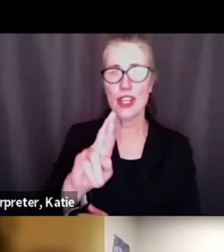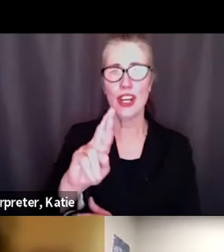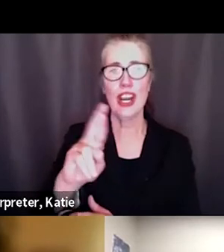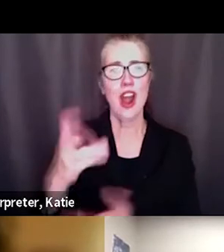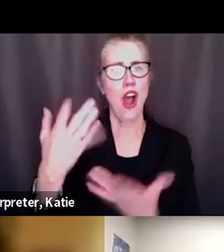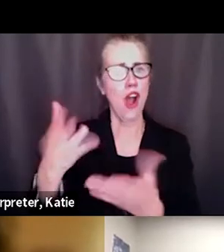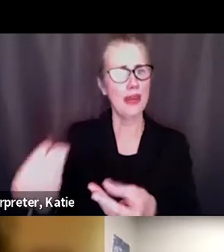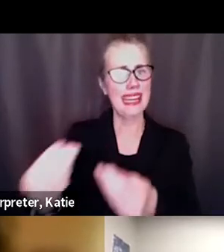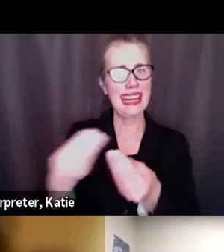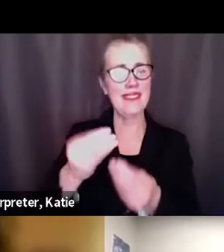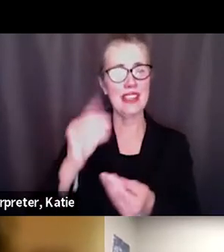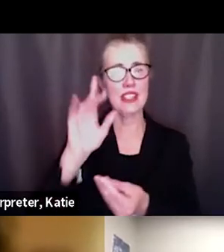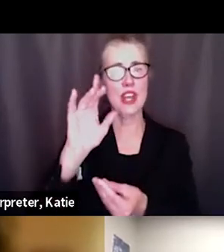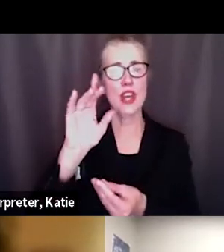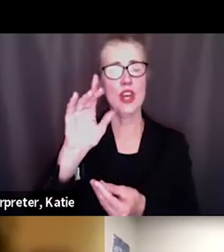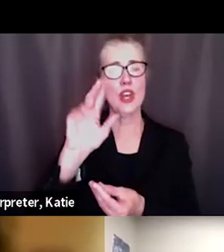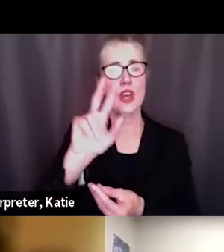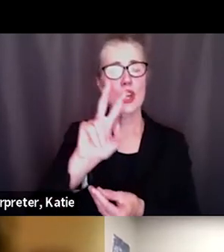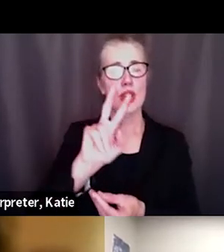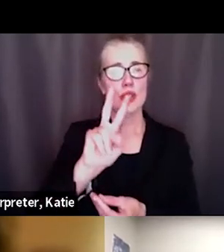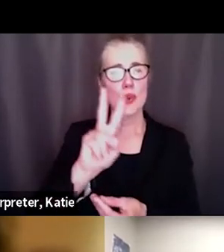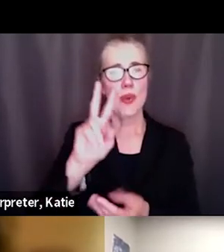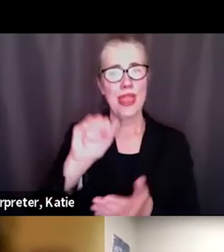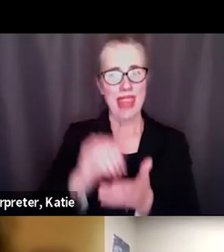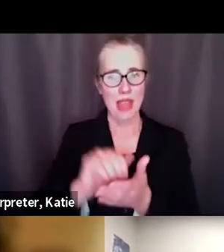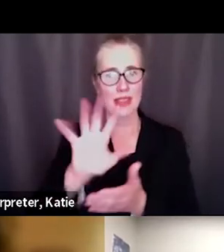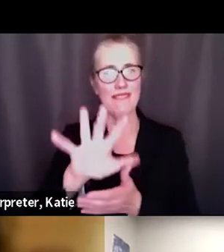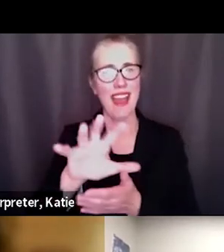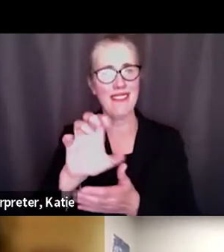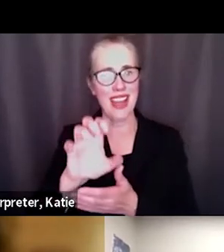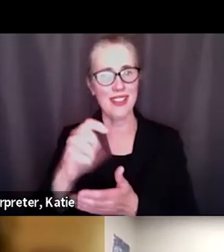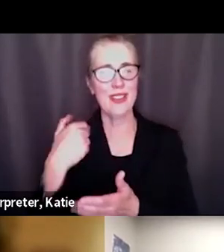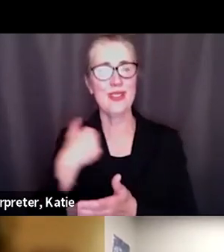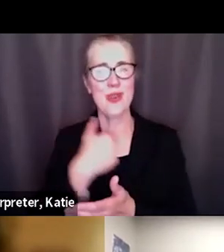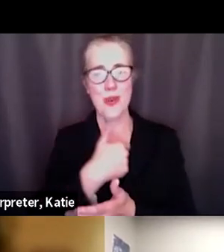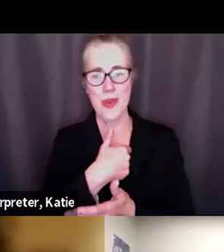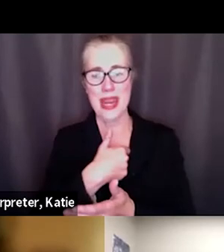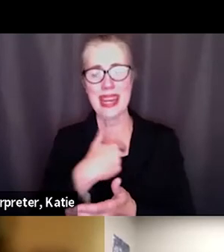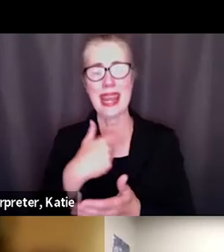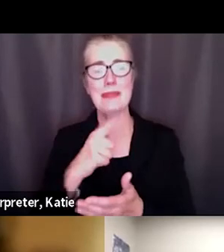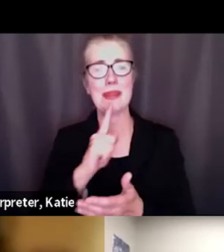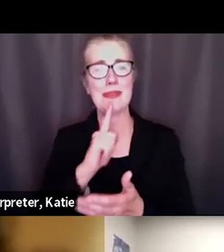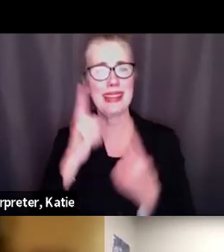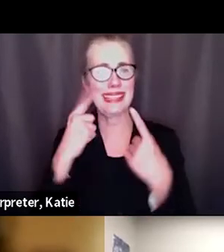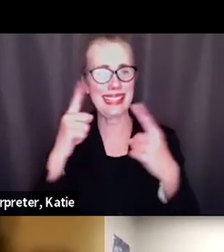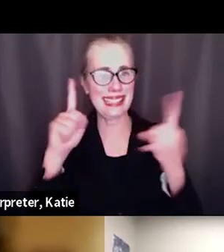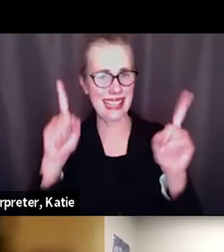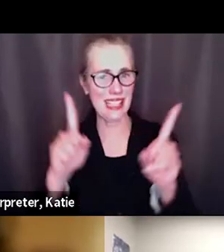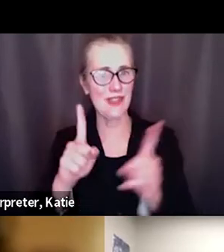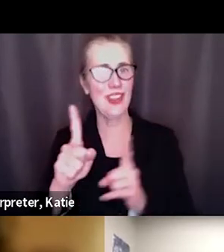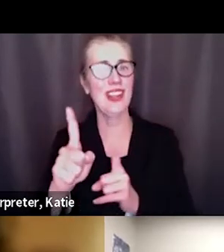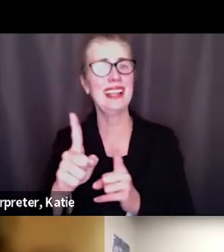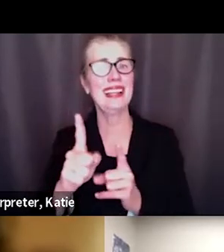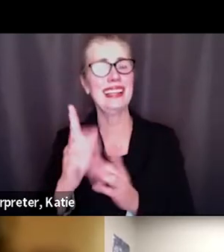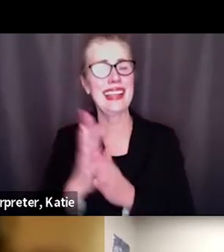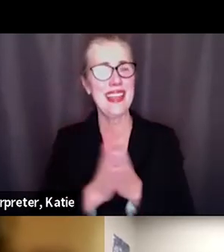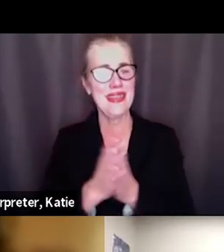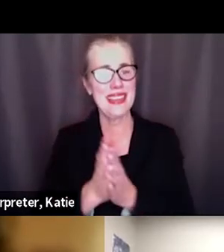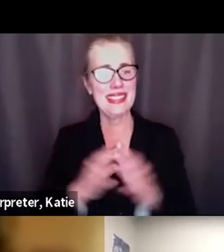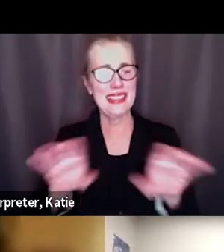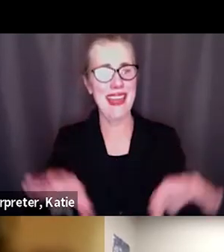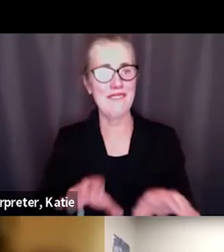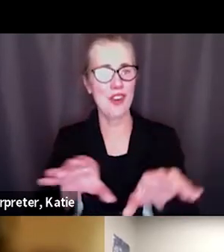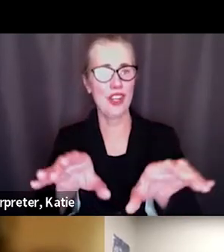000 toward hiring a consultant so that we will have the support we need to be very successful in this effort so in summary